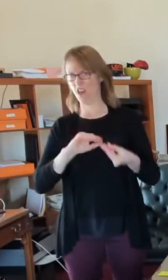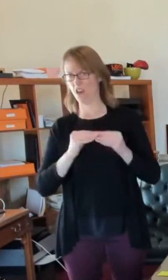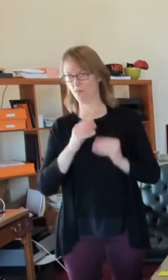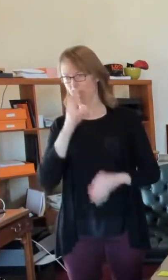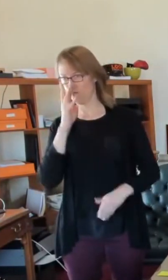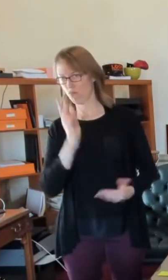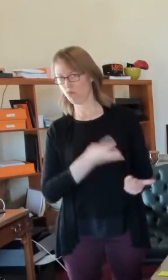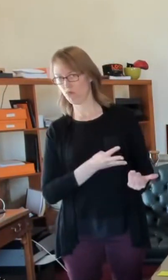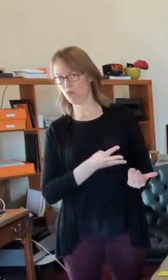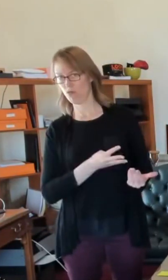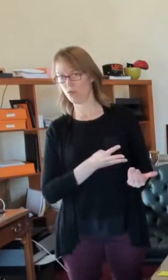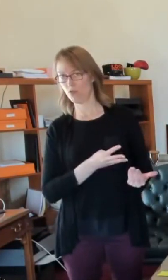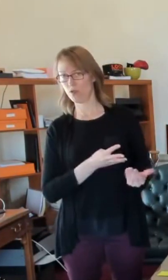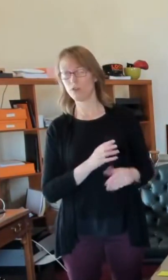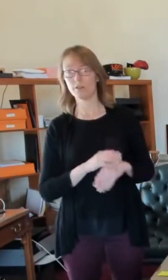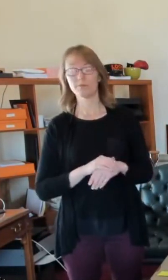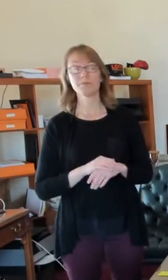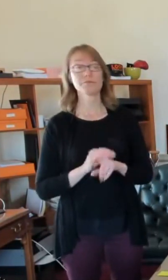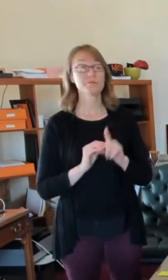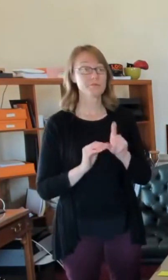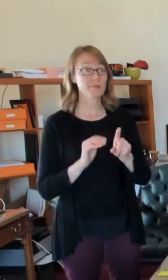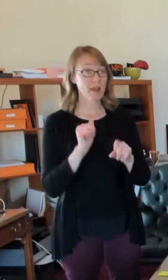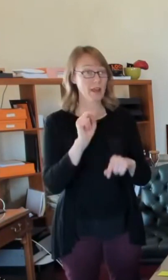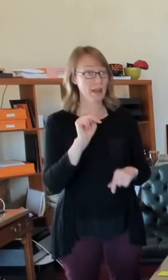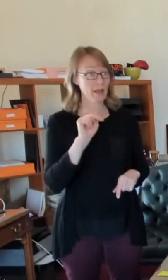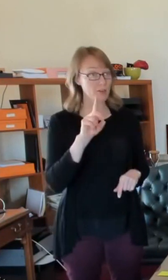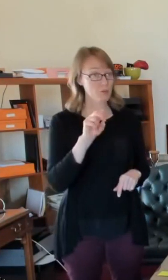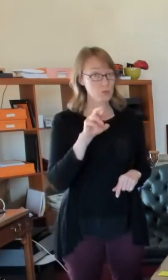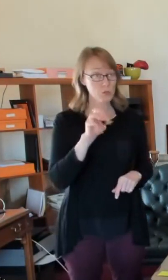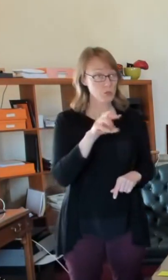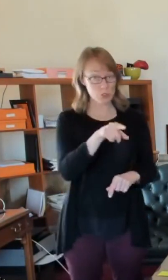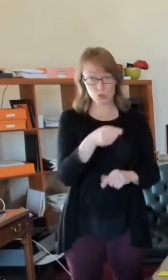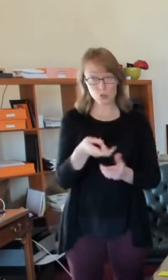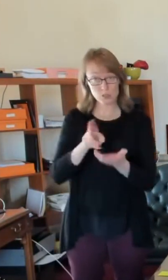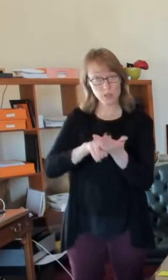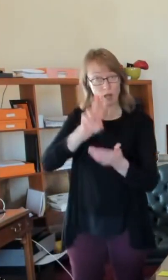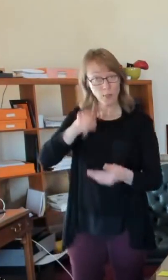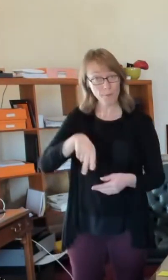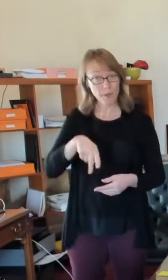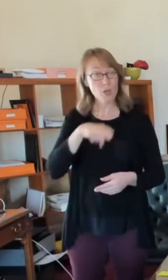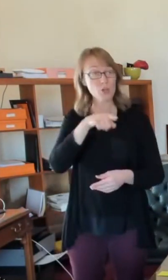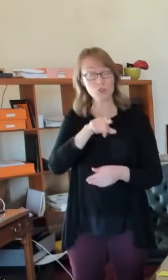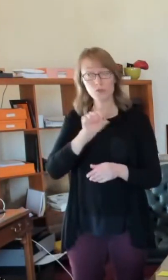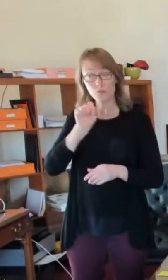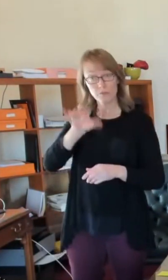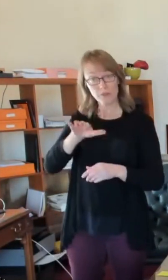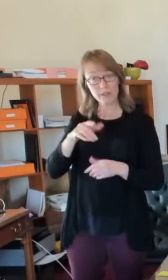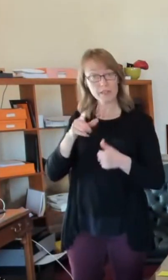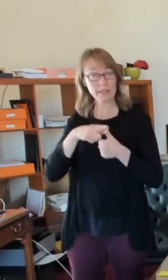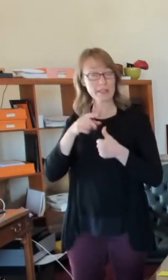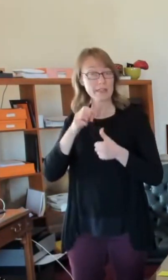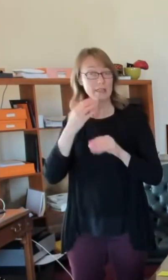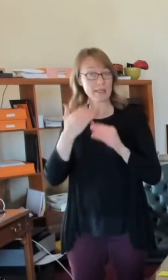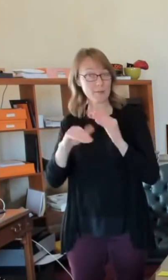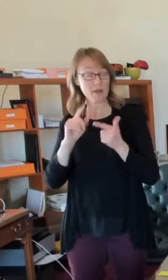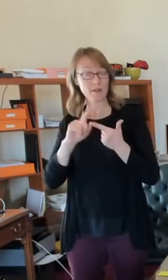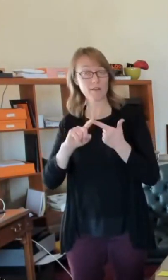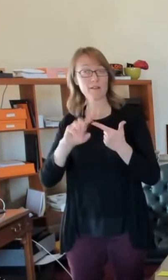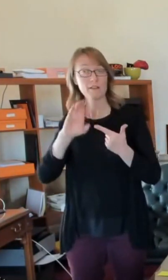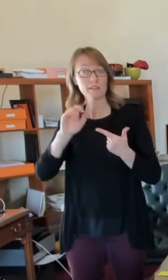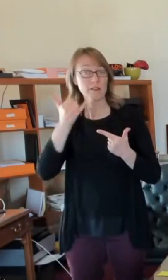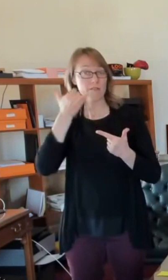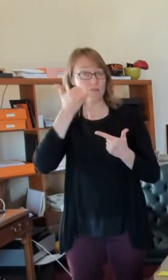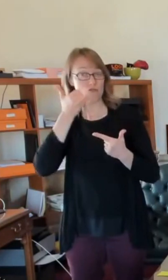signed up, if you had one, you gave us an email address, you gave us a cell phone number. So you get your invite